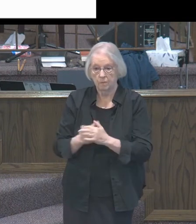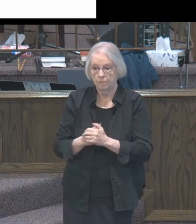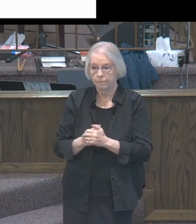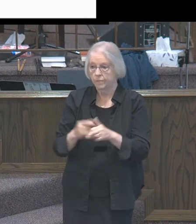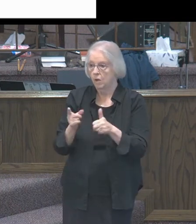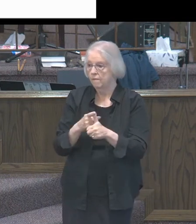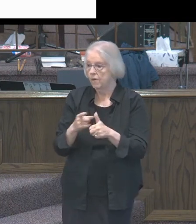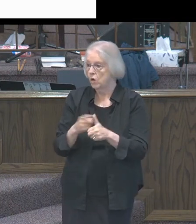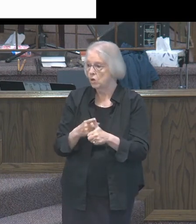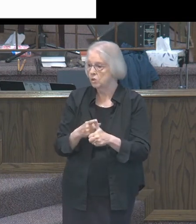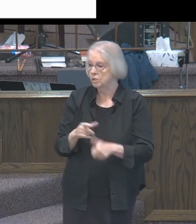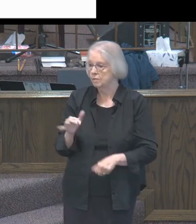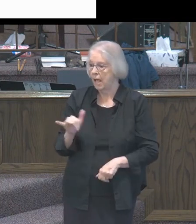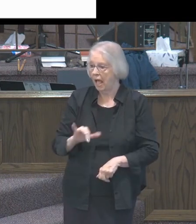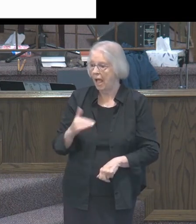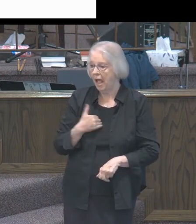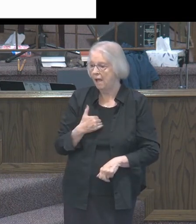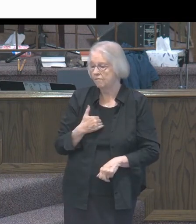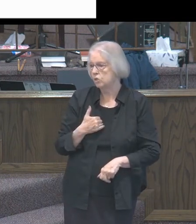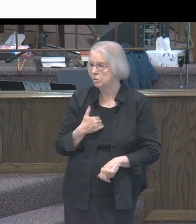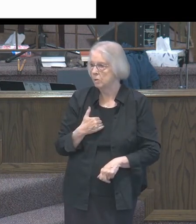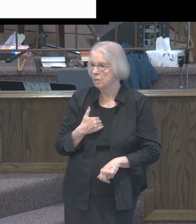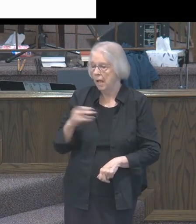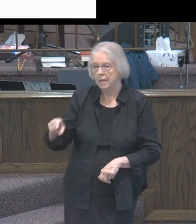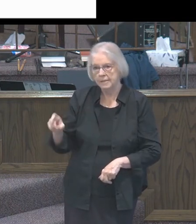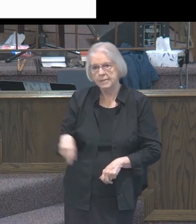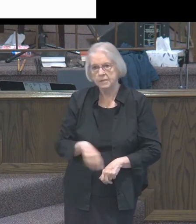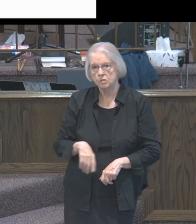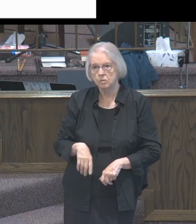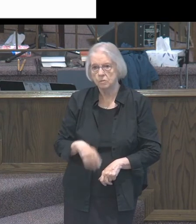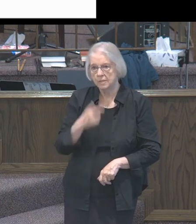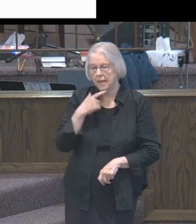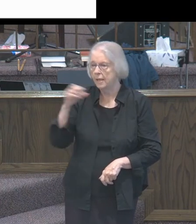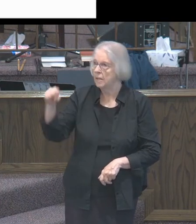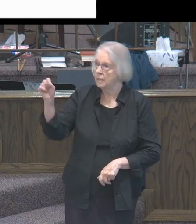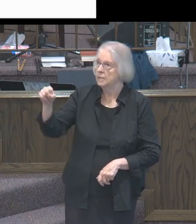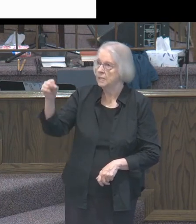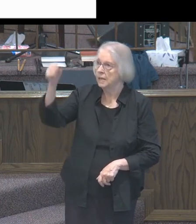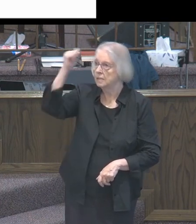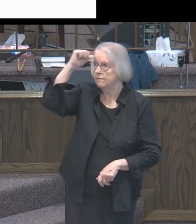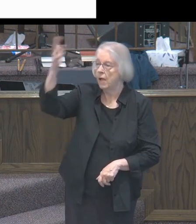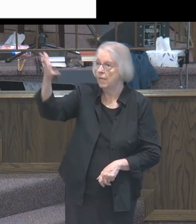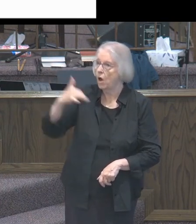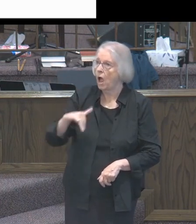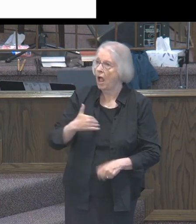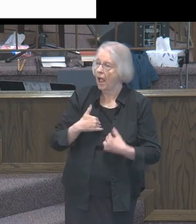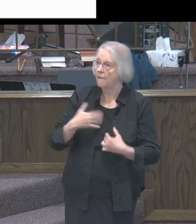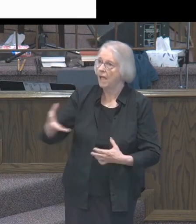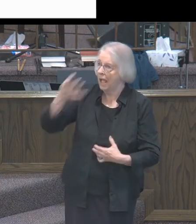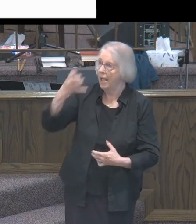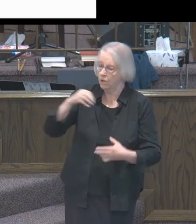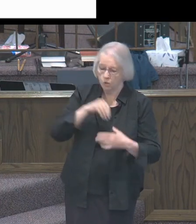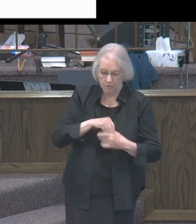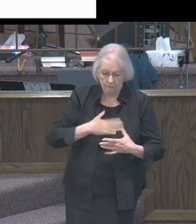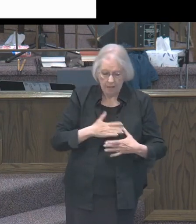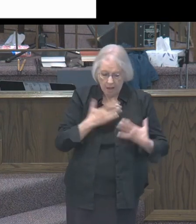that there is anger there, but it also has some effects. You see, anger affects your worship. It